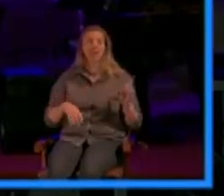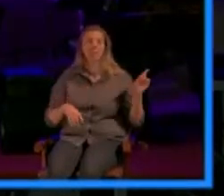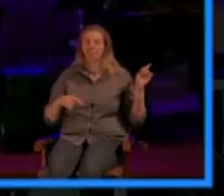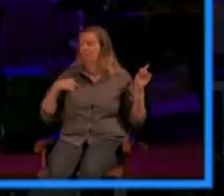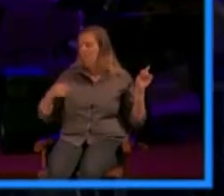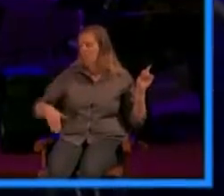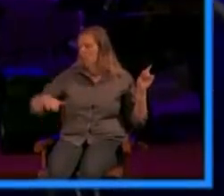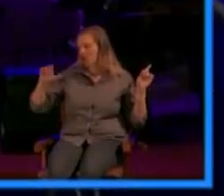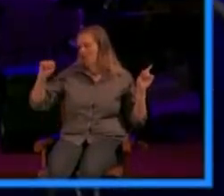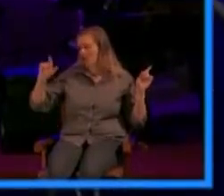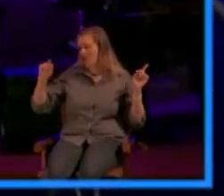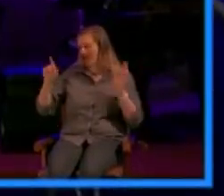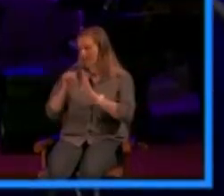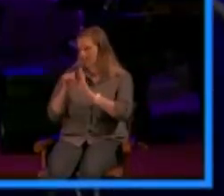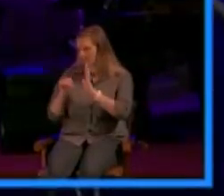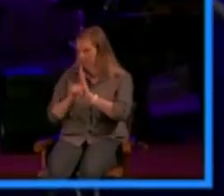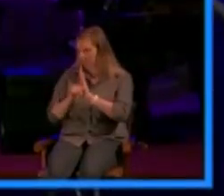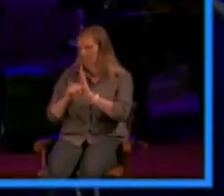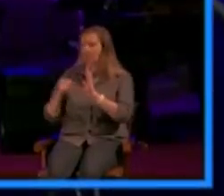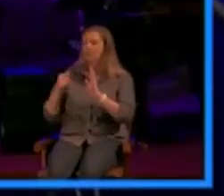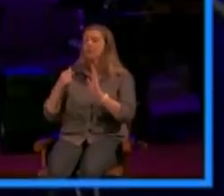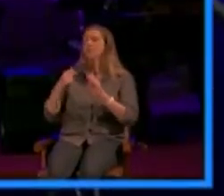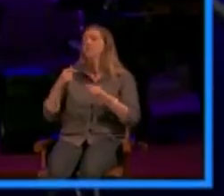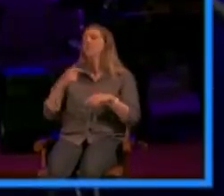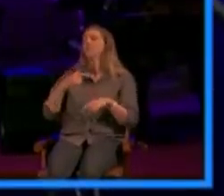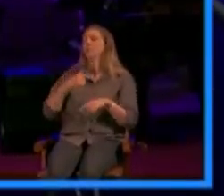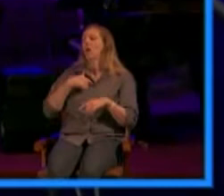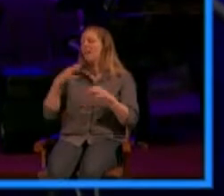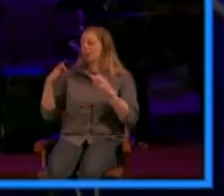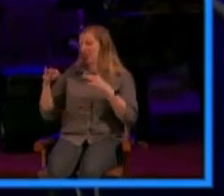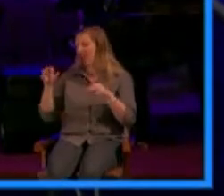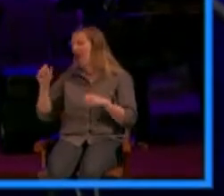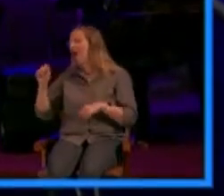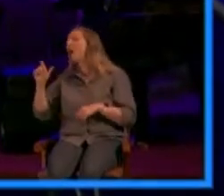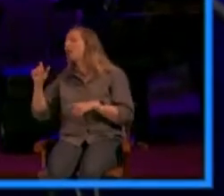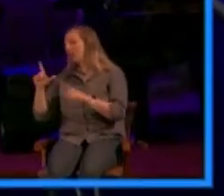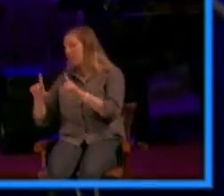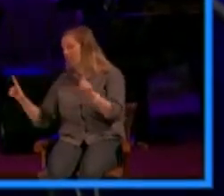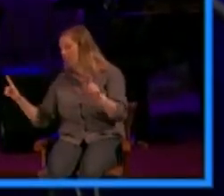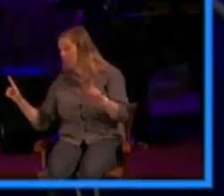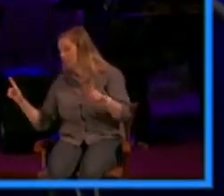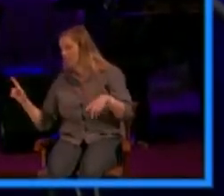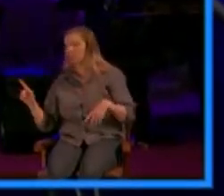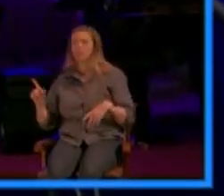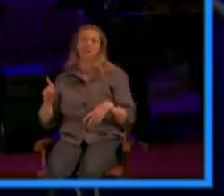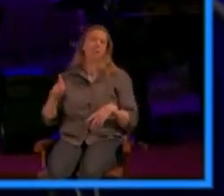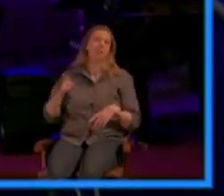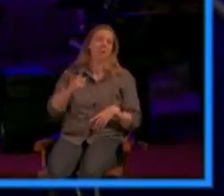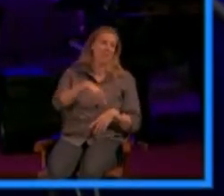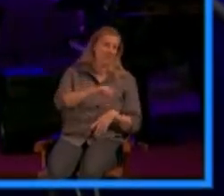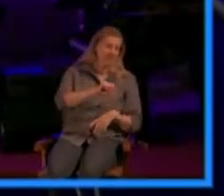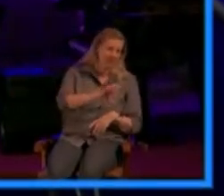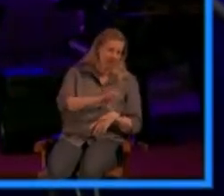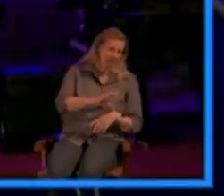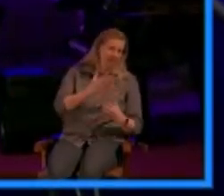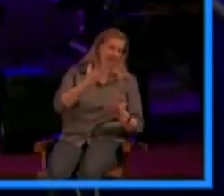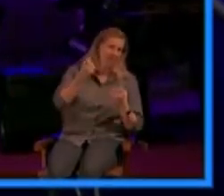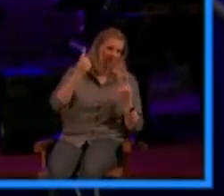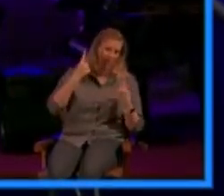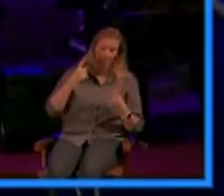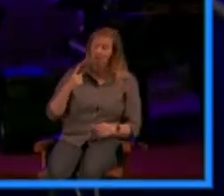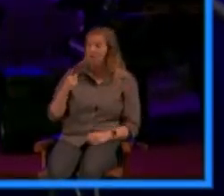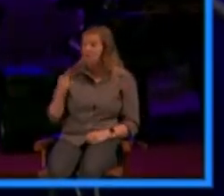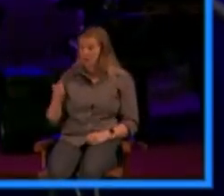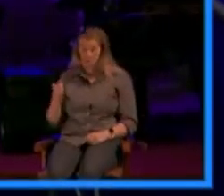Alabama vernacular of what I understand, and maybe you will hear in the upstate of South Carolina, and I'll say it. Have you ever been cussed